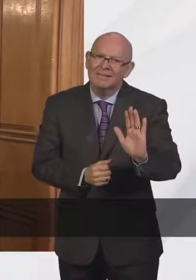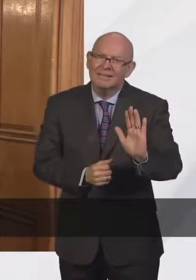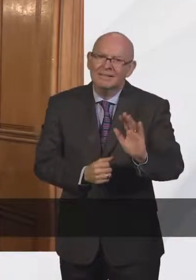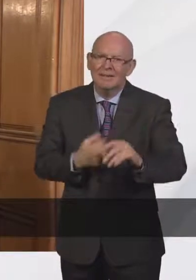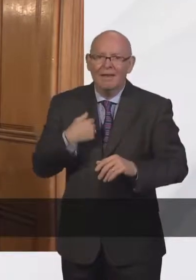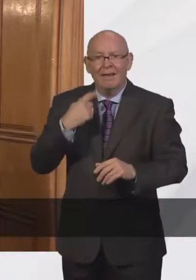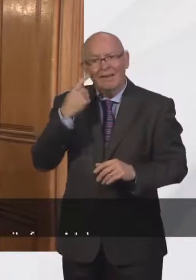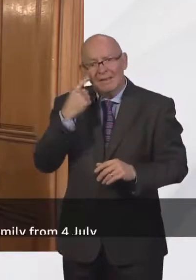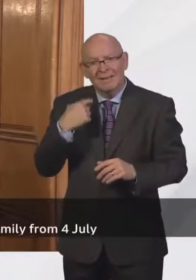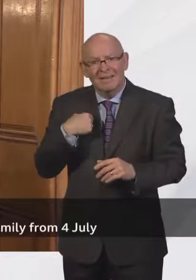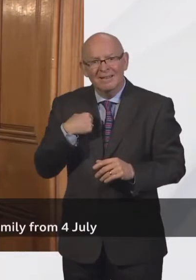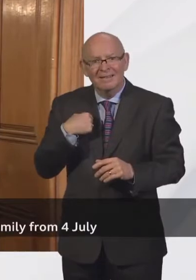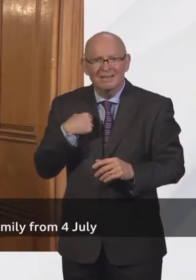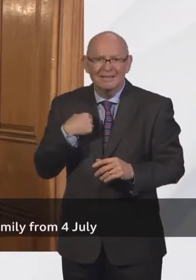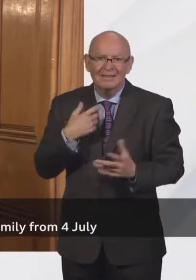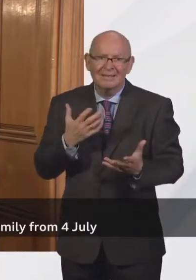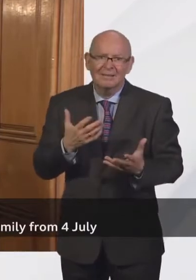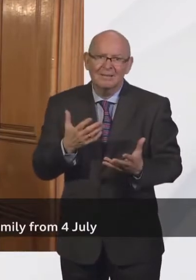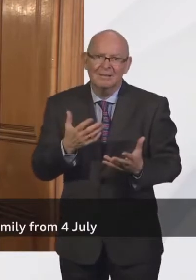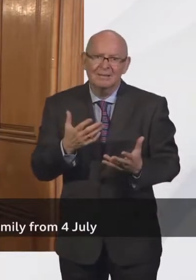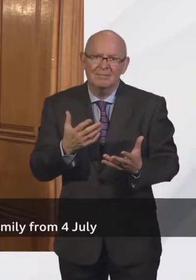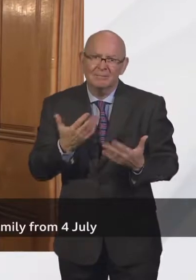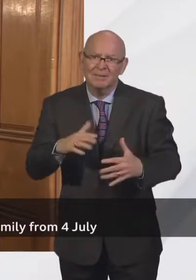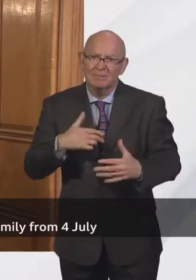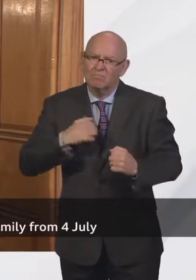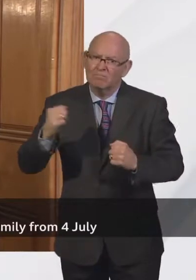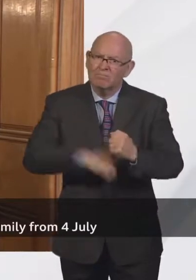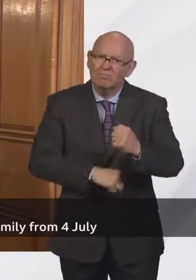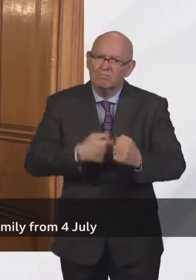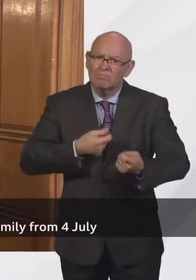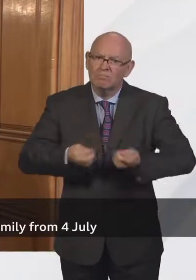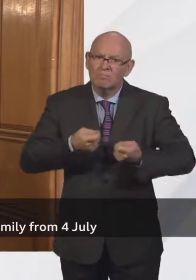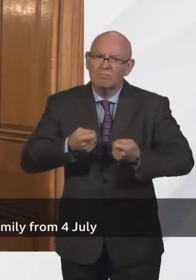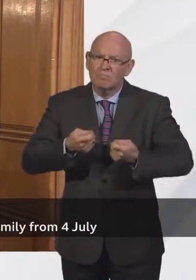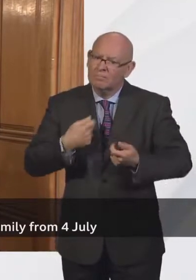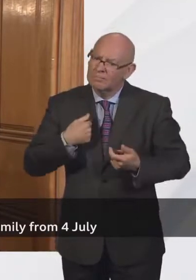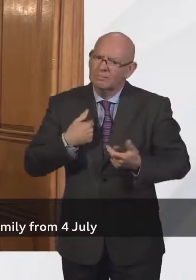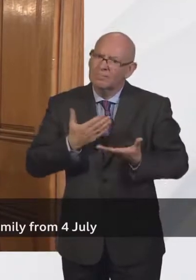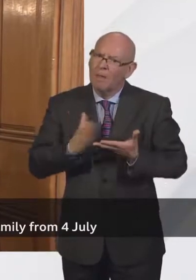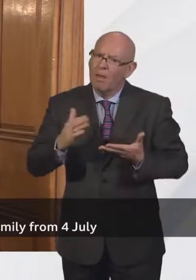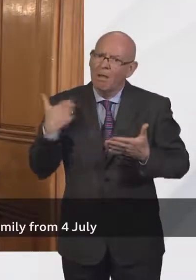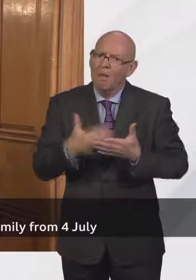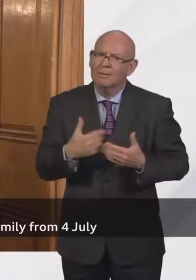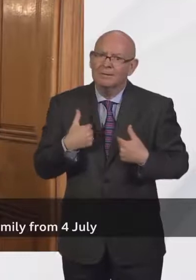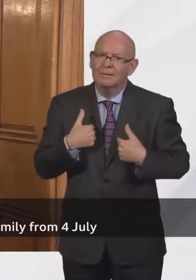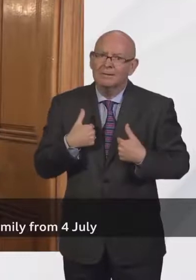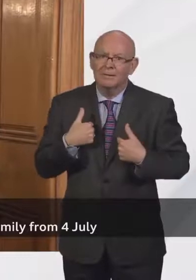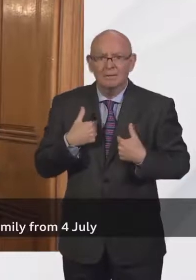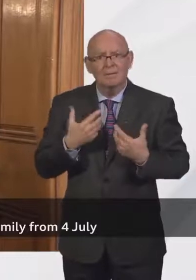changes that we're able to make to begin the opening up of the economy. But I think I could not have been clearer that we must